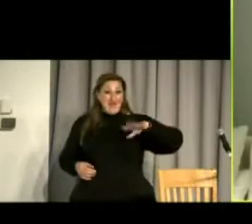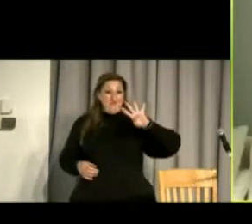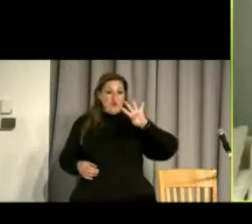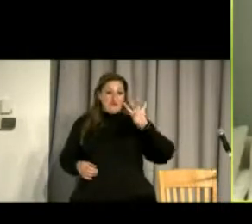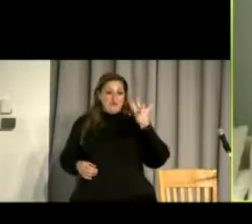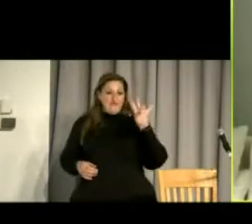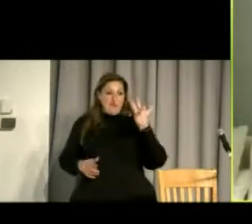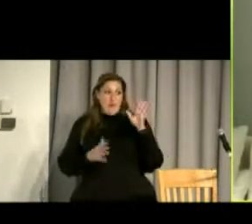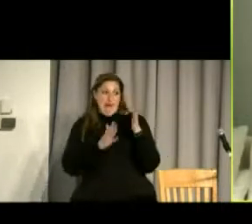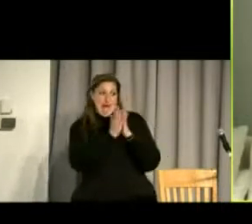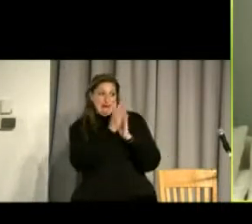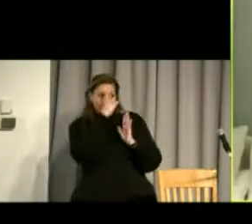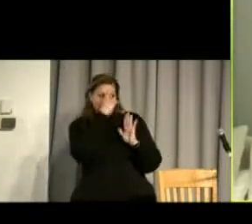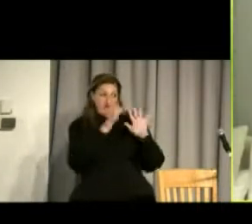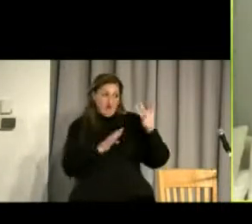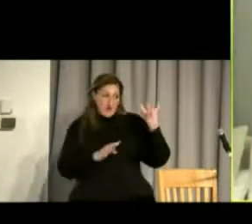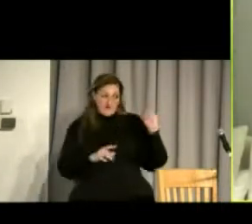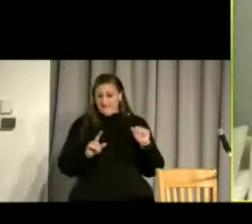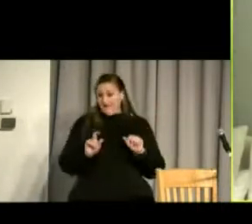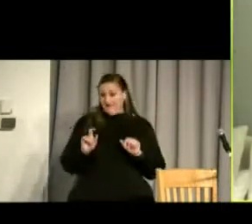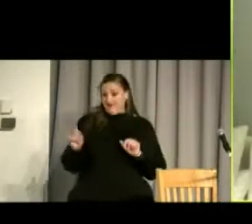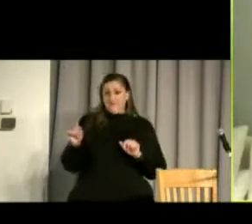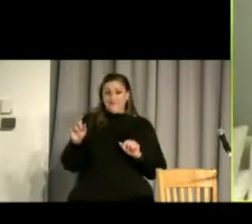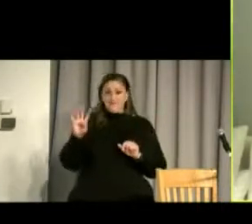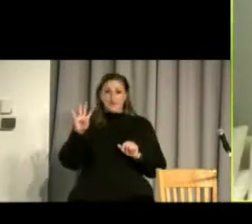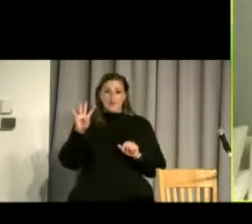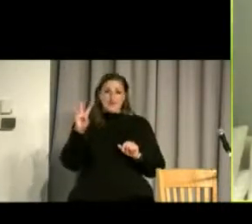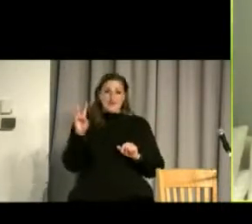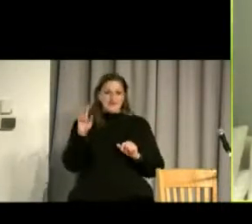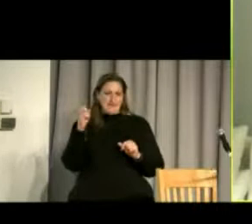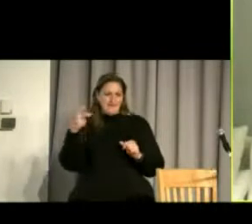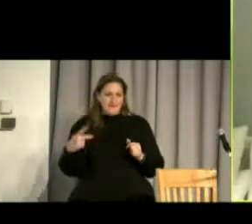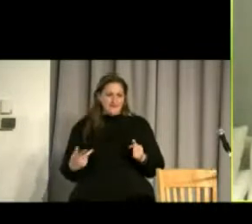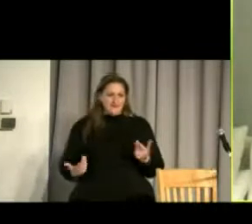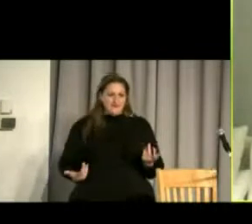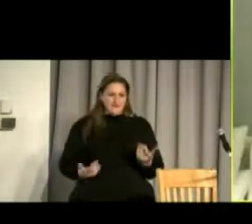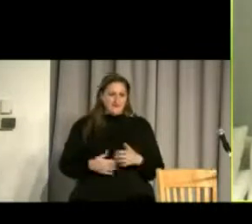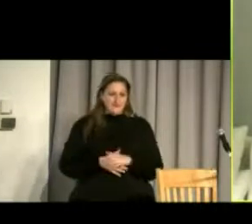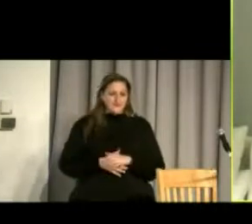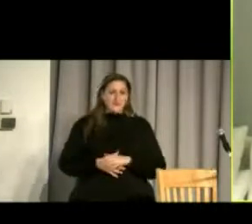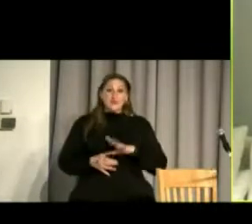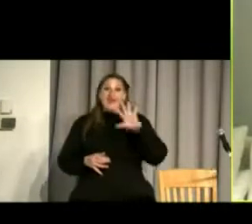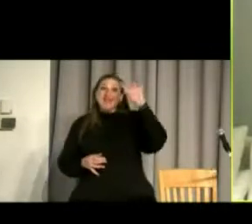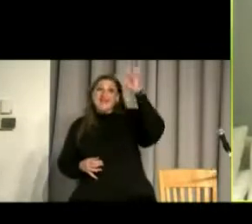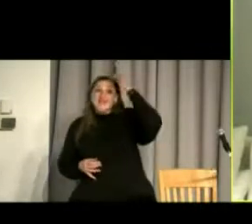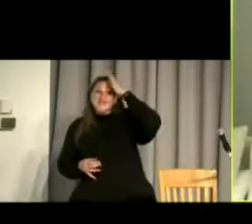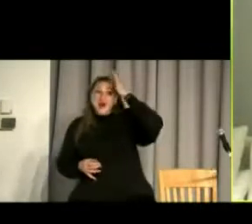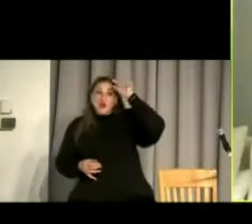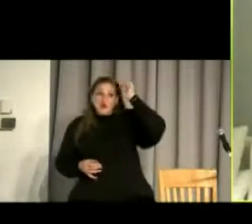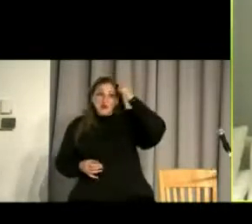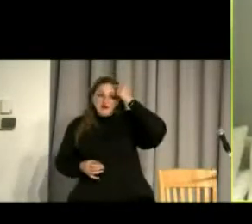asked for. So we're still at that 26. The federal government,